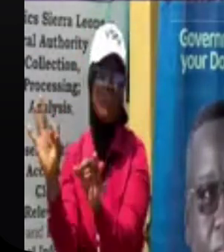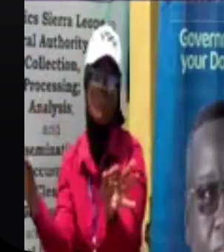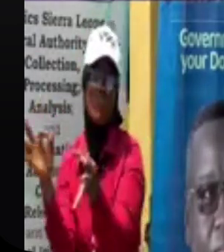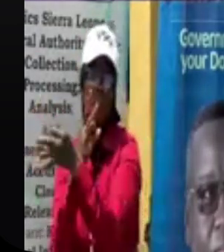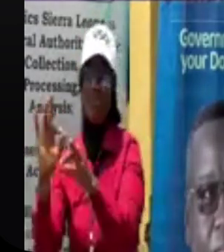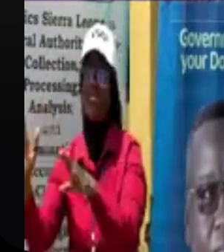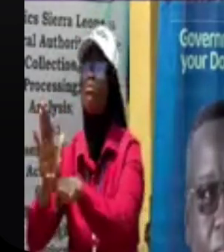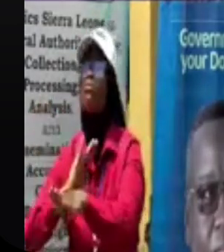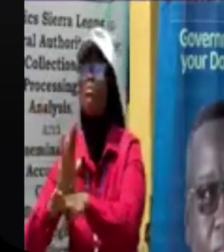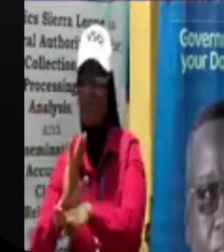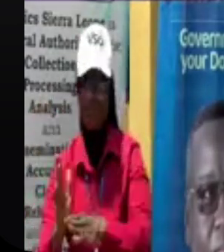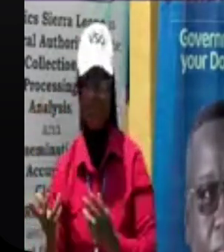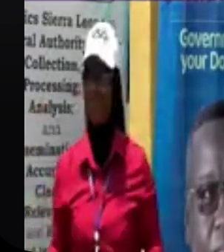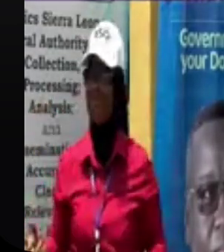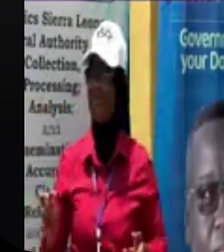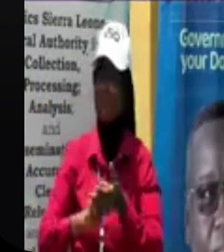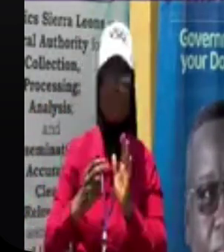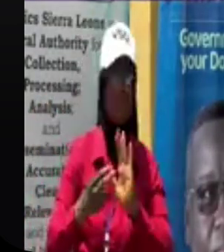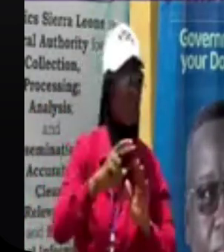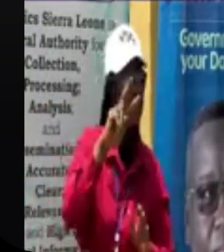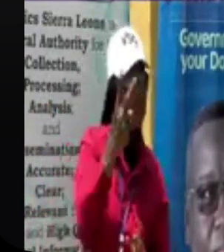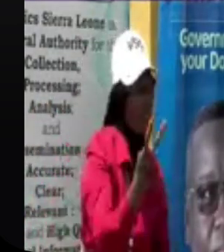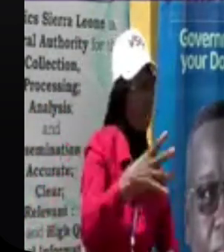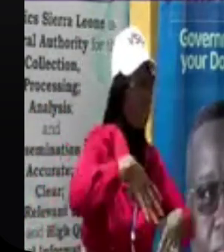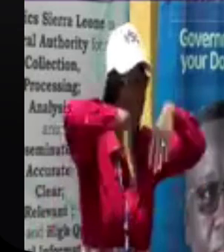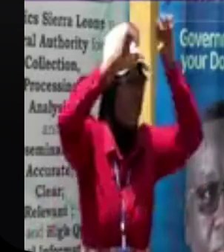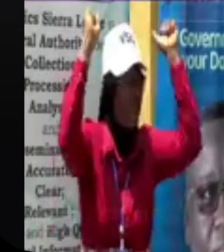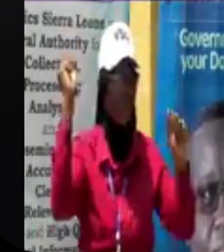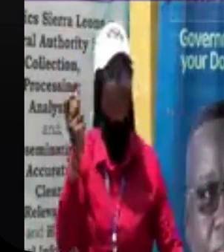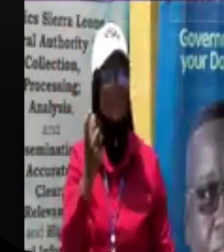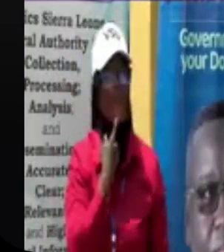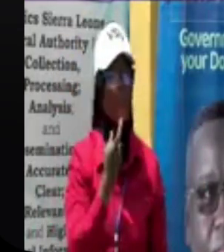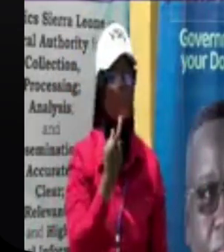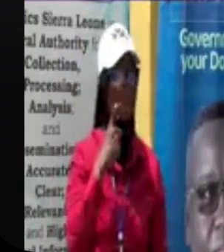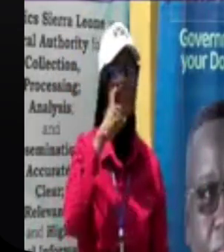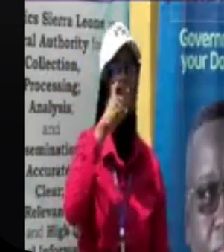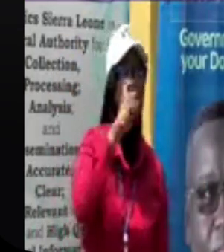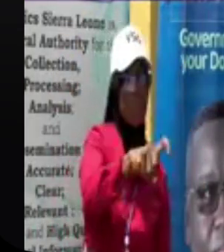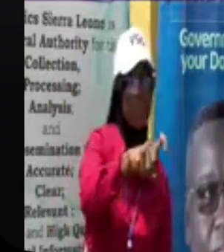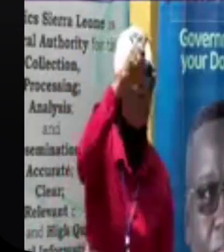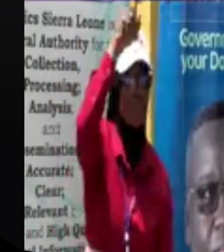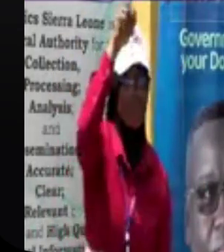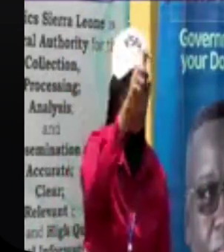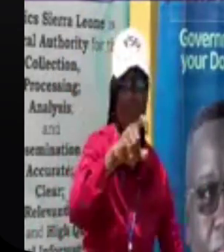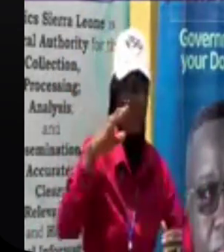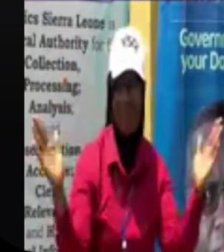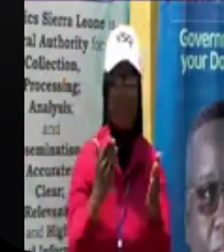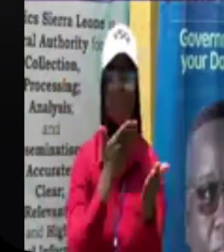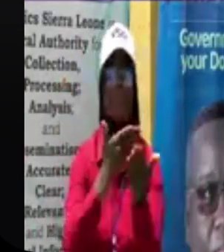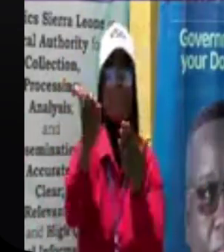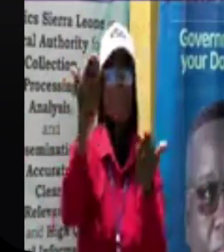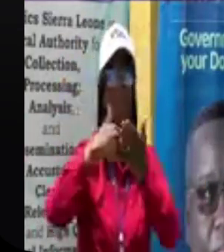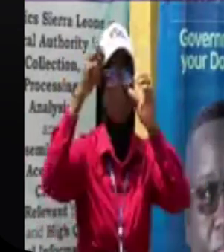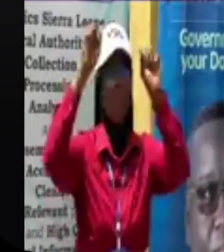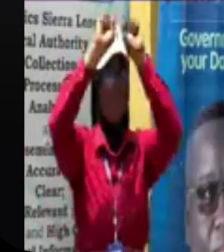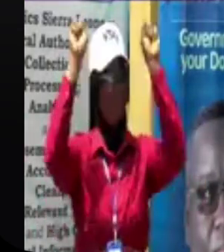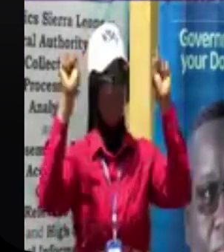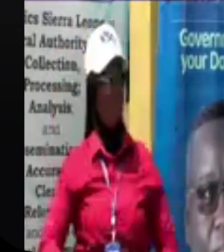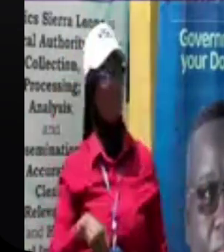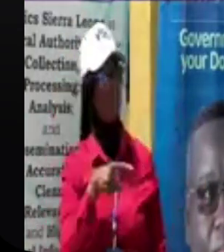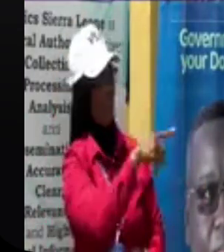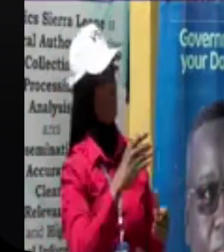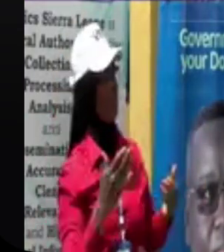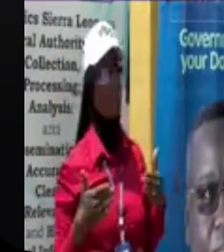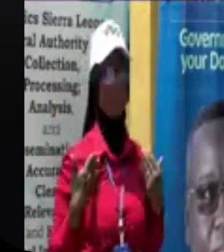business. Number two, President Bindo instructs we say, we for organize a buying system. And I'm glad the way Minister